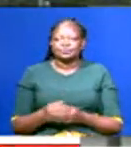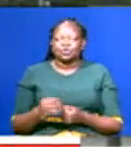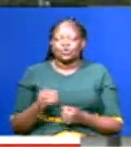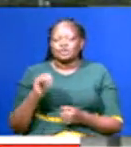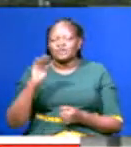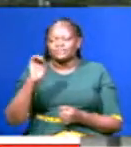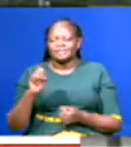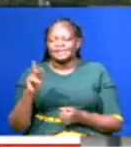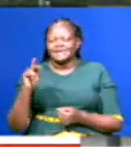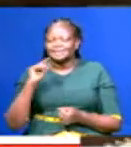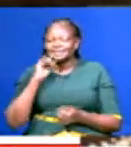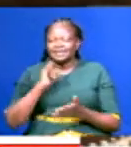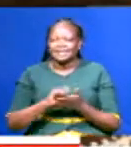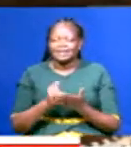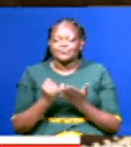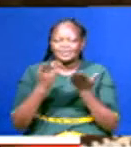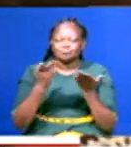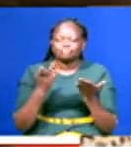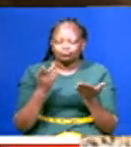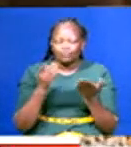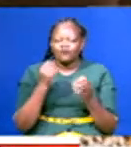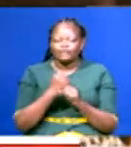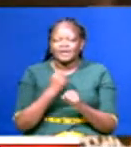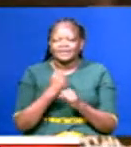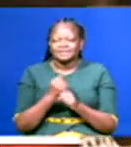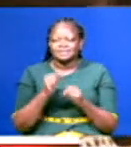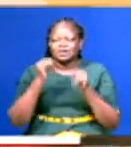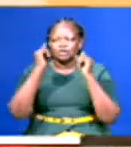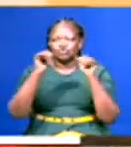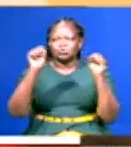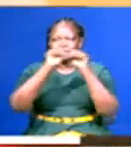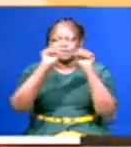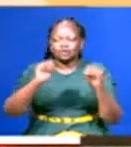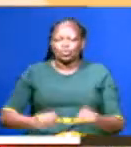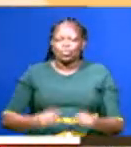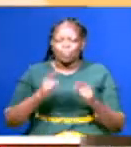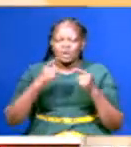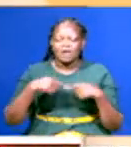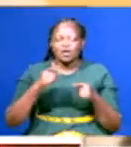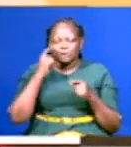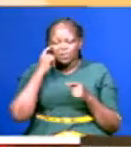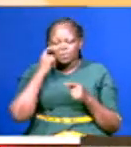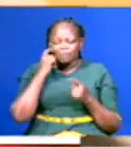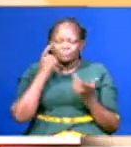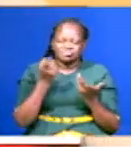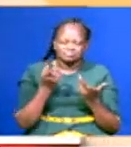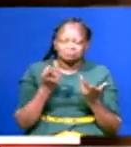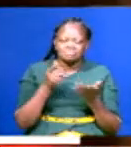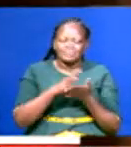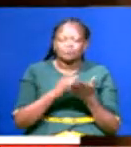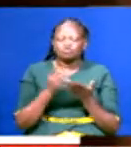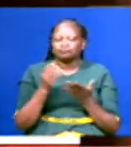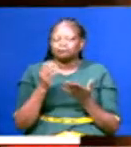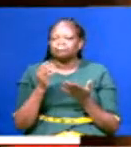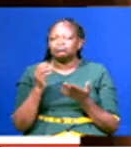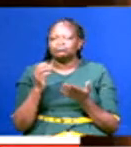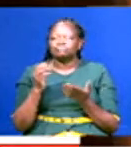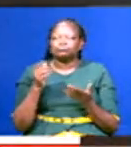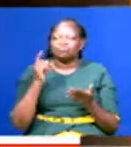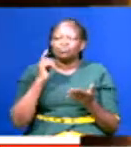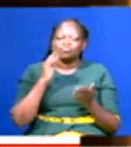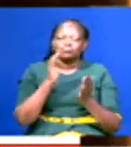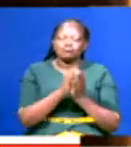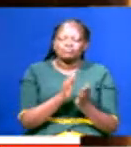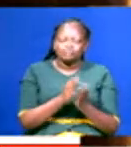notes the supply chain module function in the new system would allow for approximation based on stock, allowing for accuracy when gauging